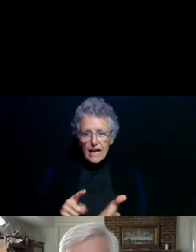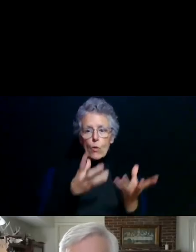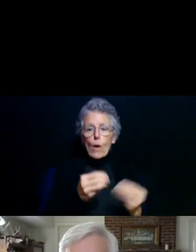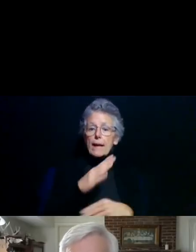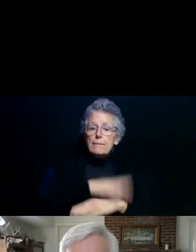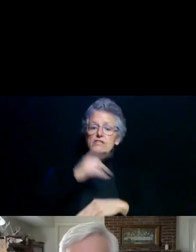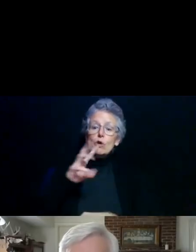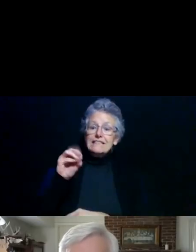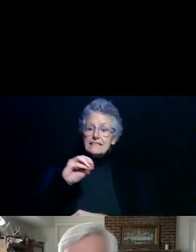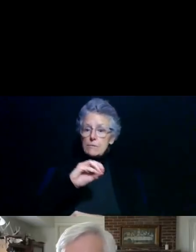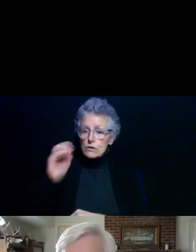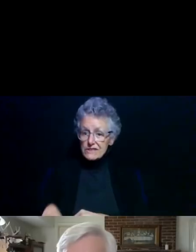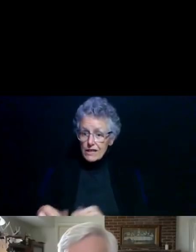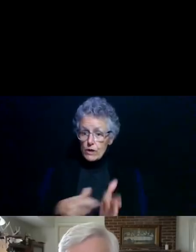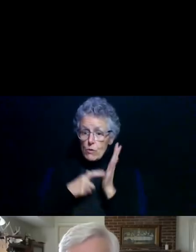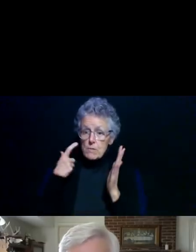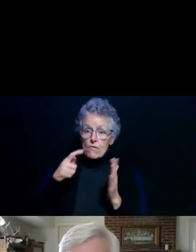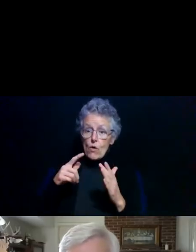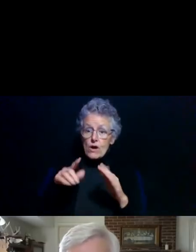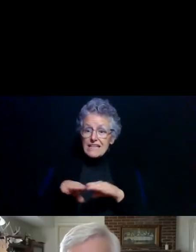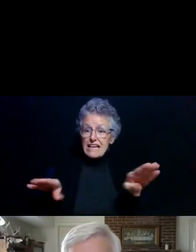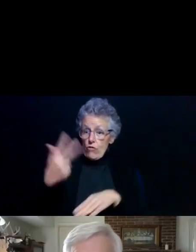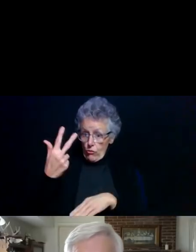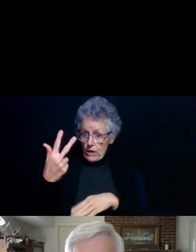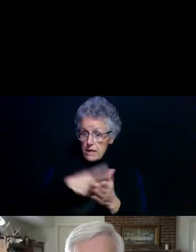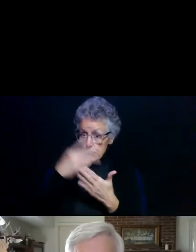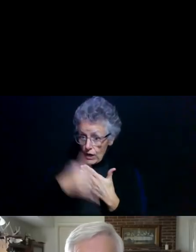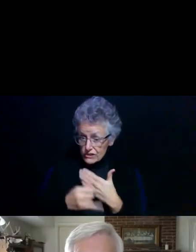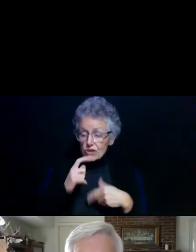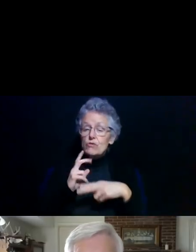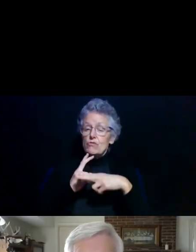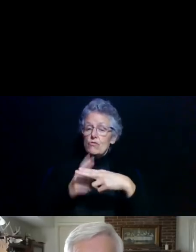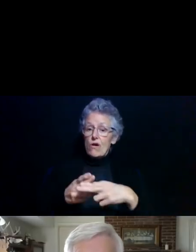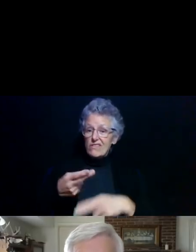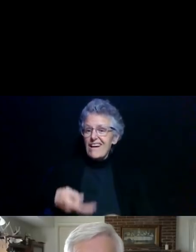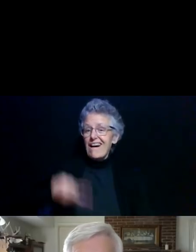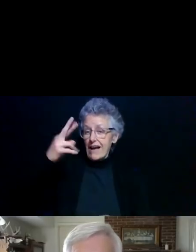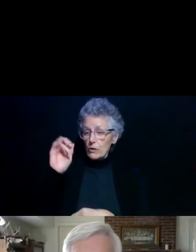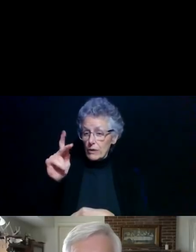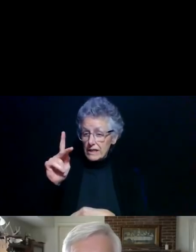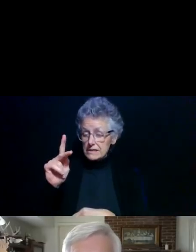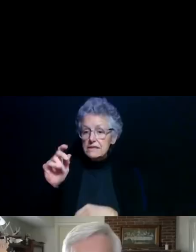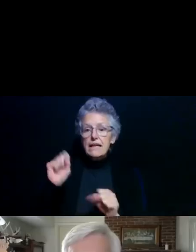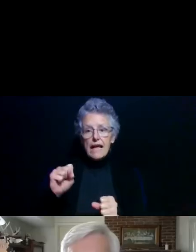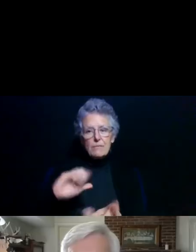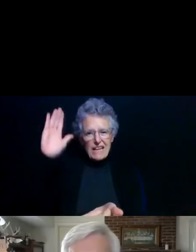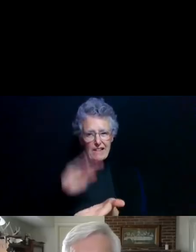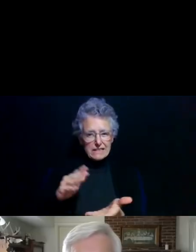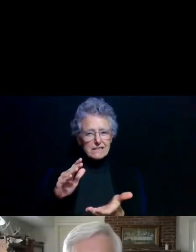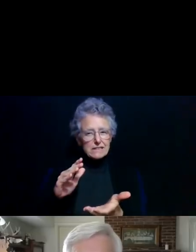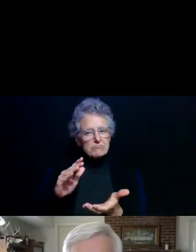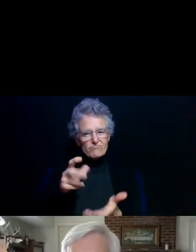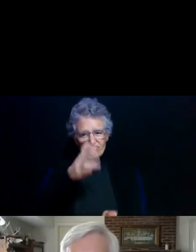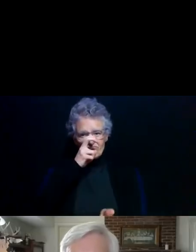The criteria for Tier 3 projects, which are considered higher risk, can be loosened so that we can offer Tier